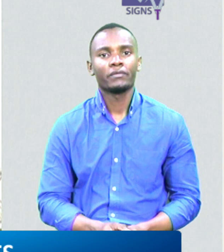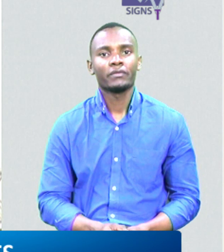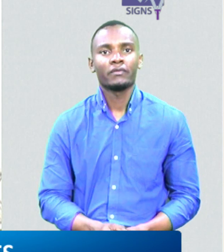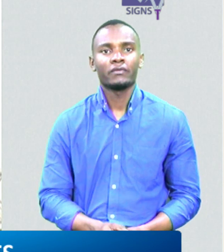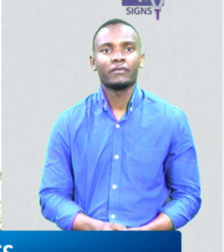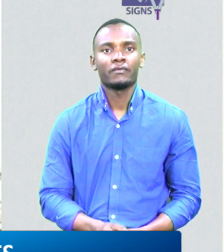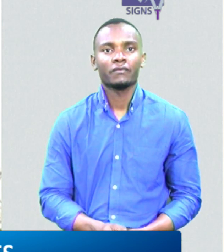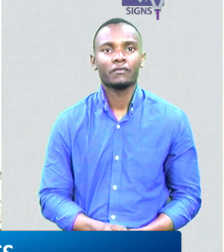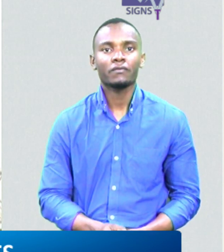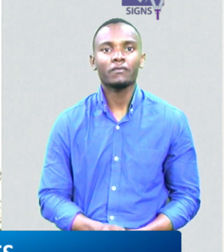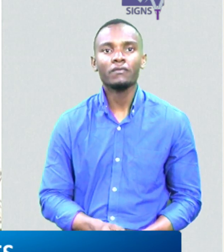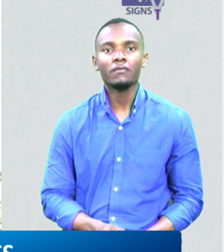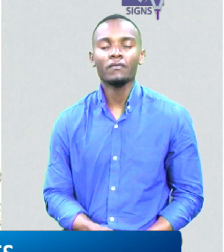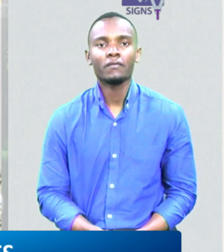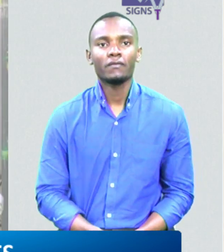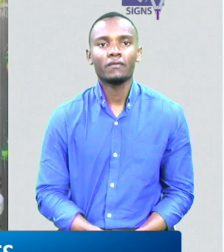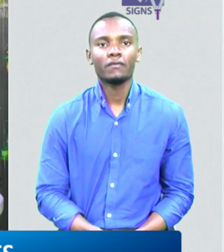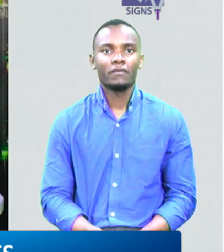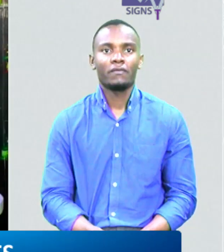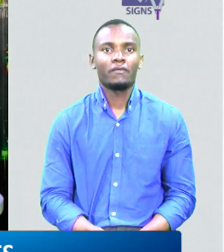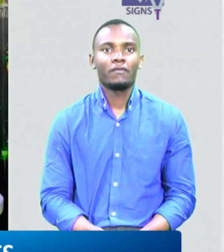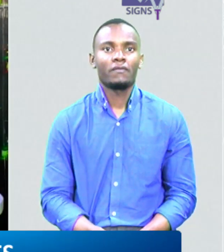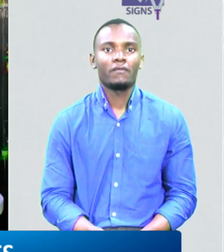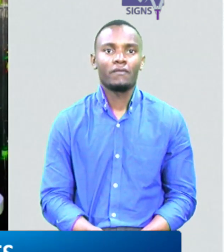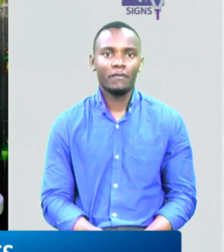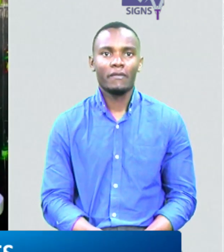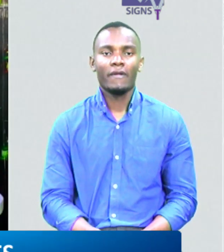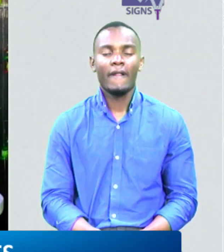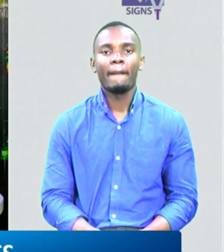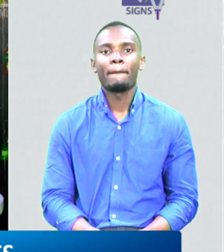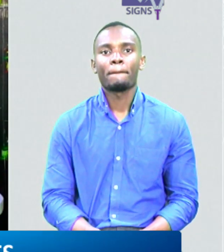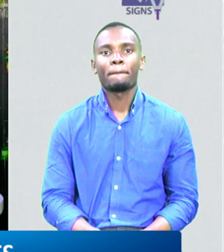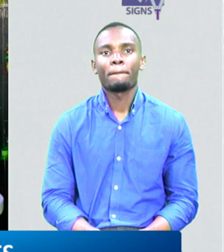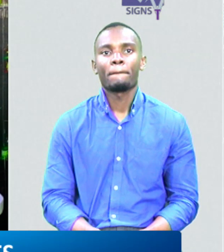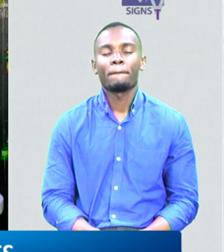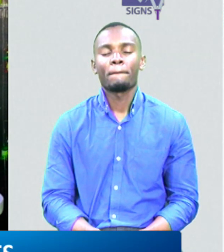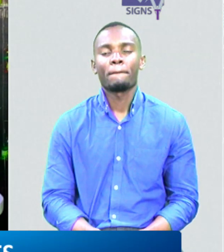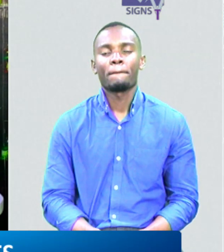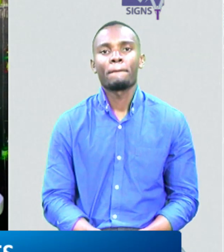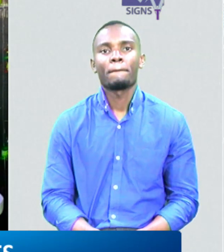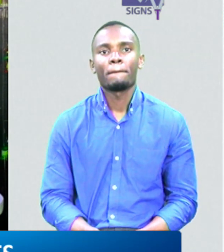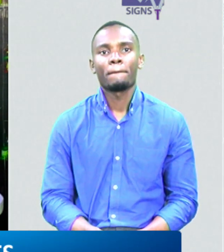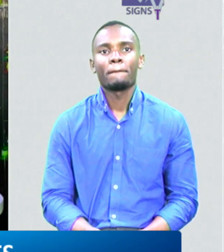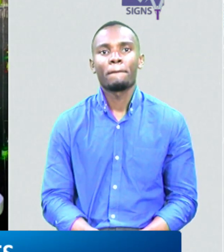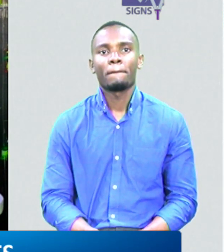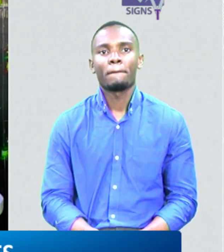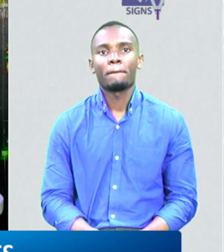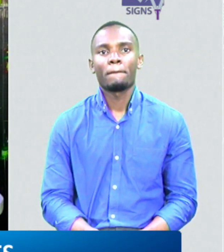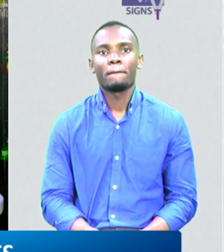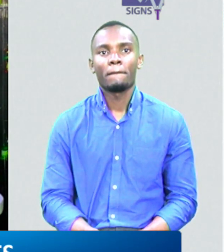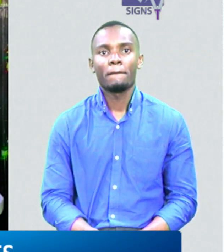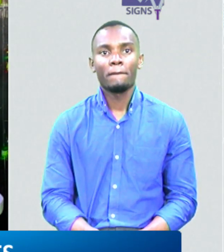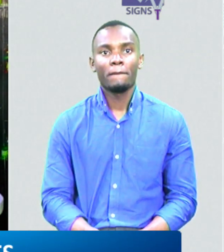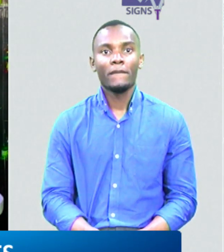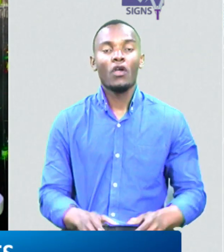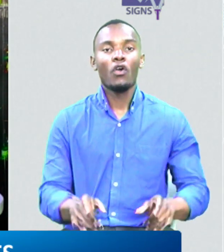CS Chelugui. I didn't find him, so I called his PS and I found her and I explained